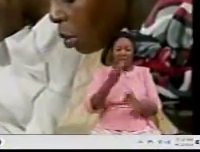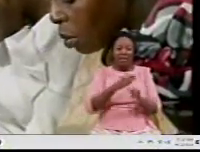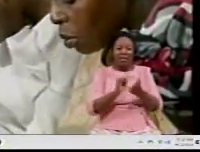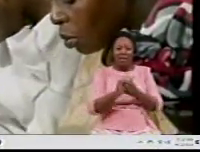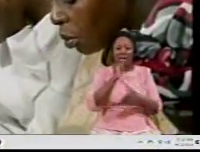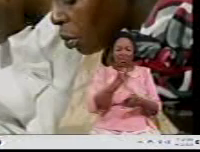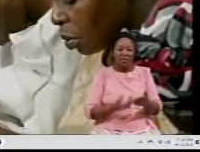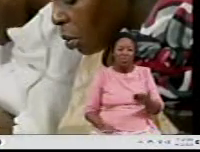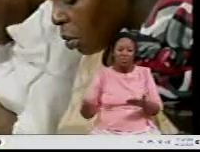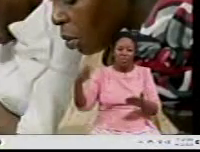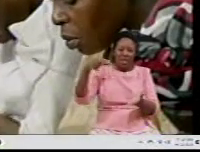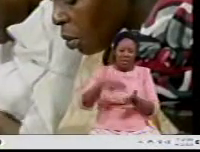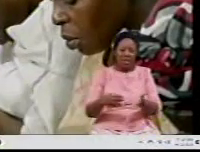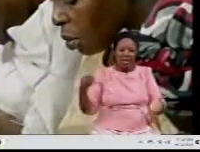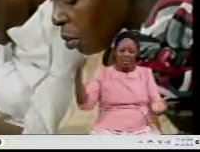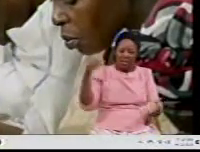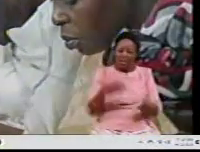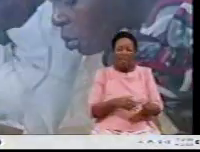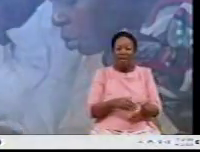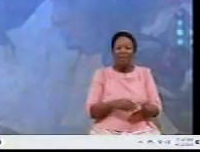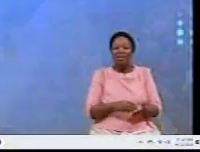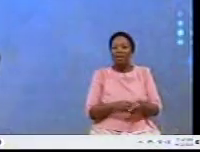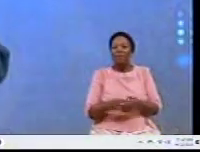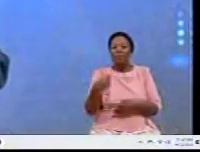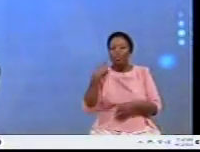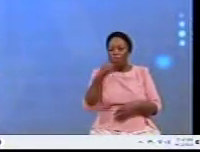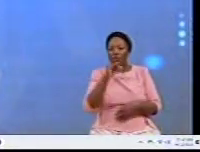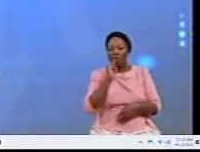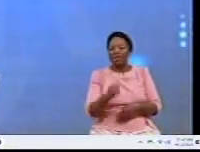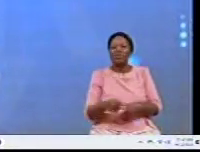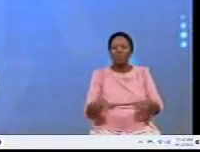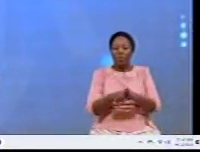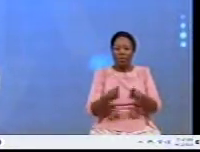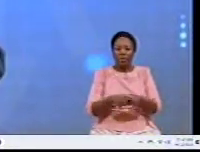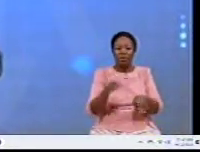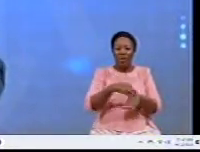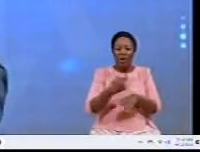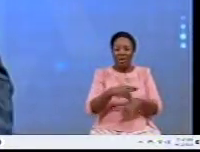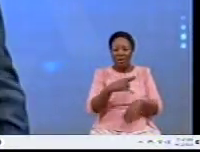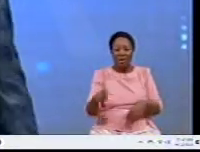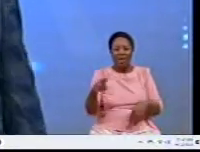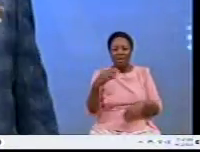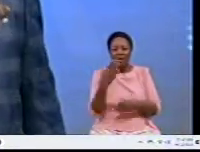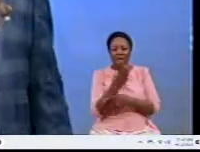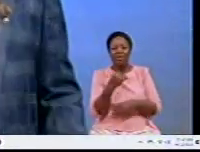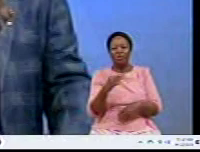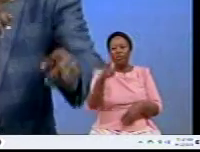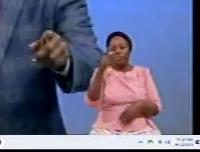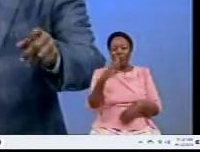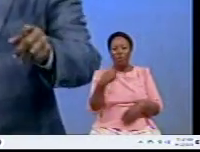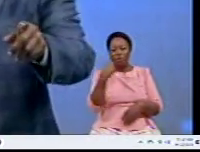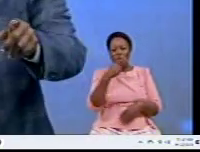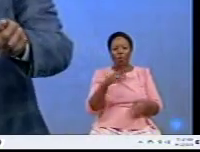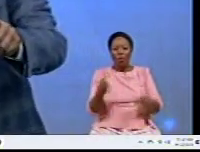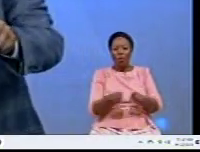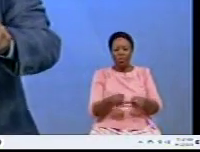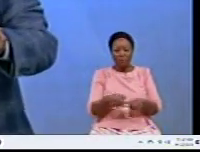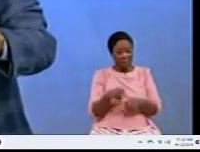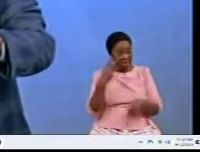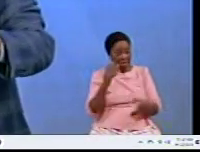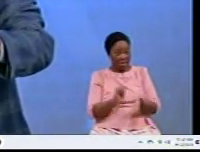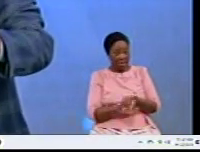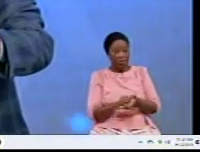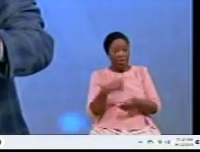risen again, who is even at the right hand of God, who also, look at that, who